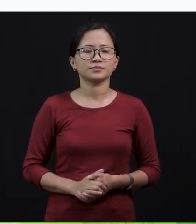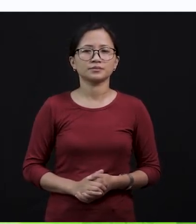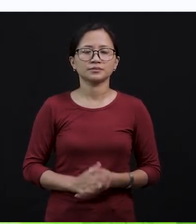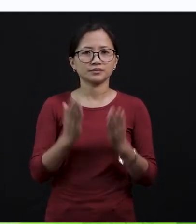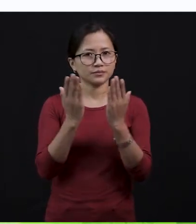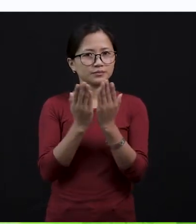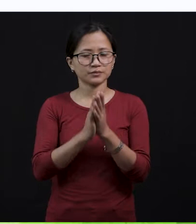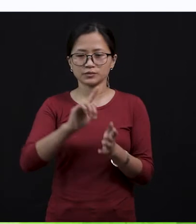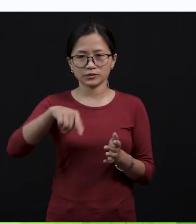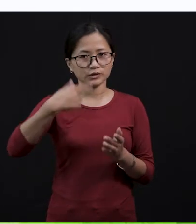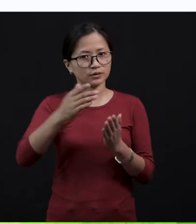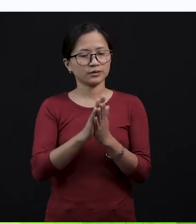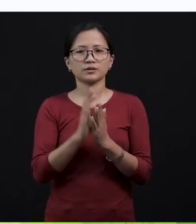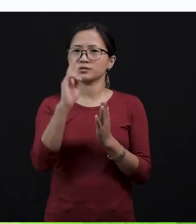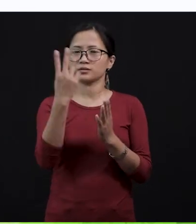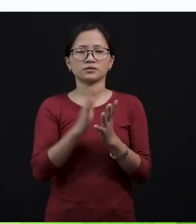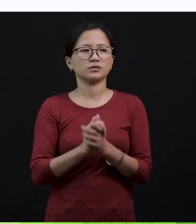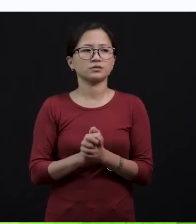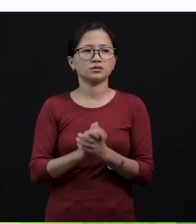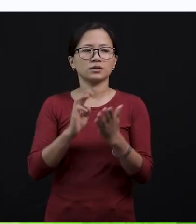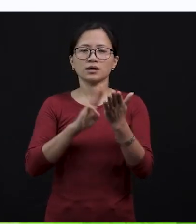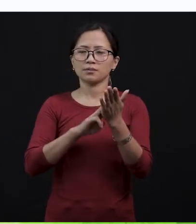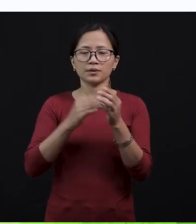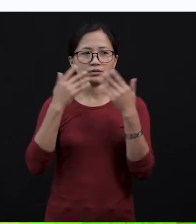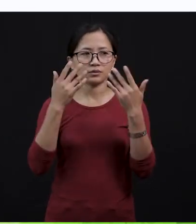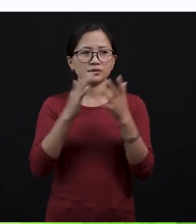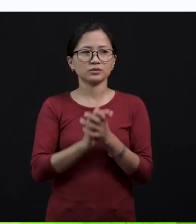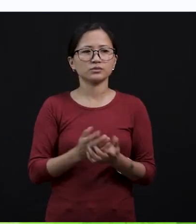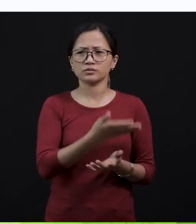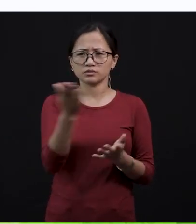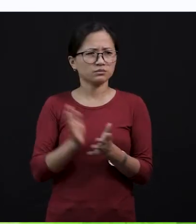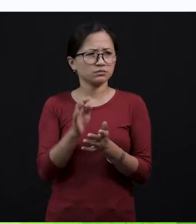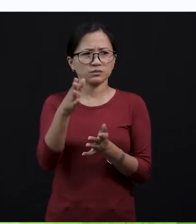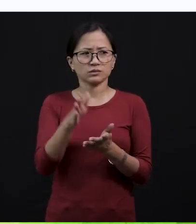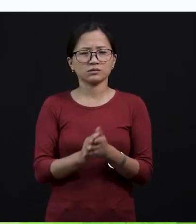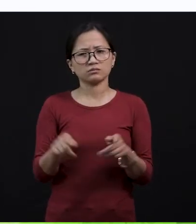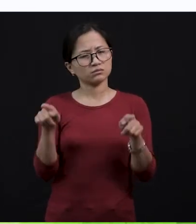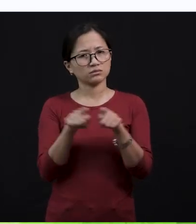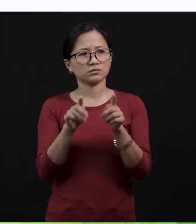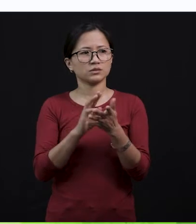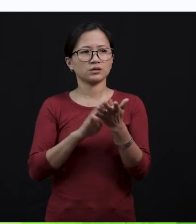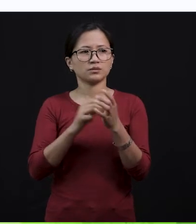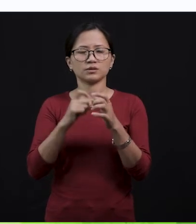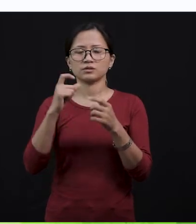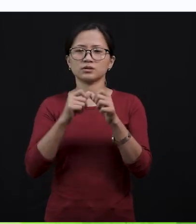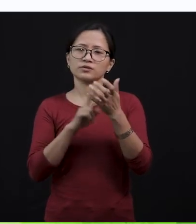Now let's read the next stanza. Macavity, Macavity, there's no one like Macavity.